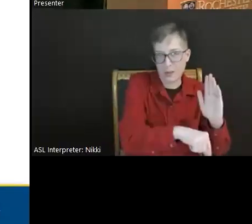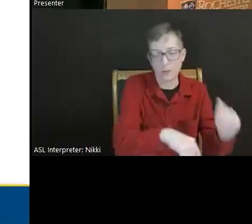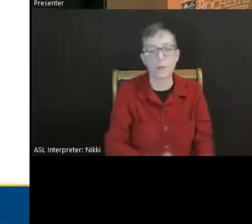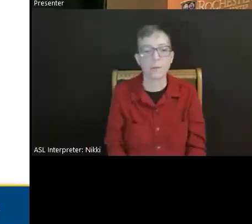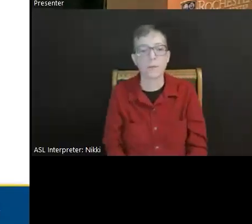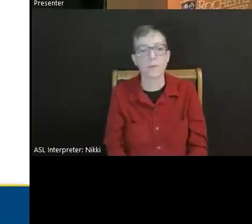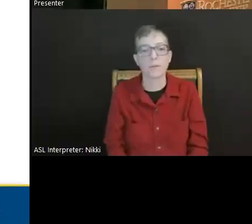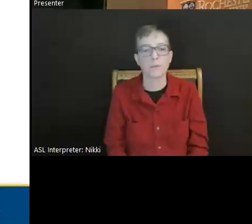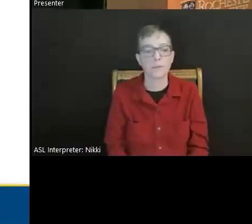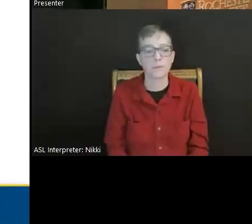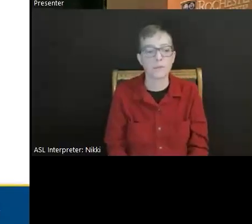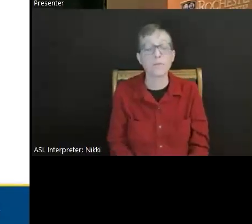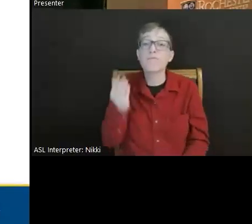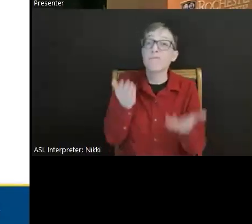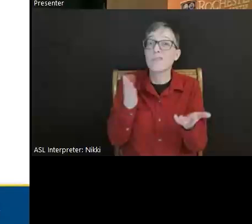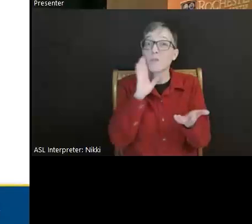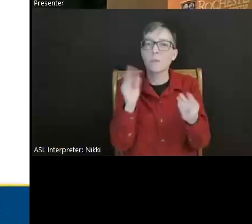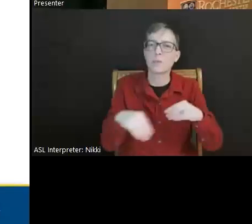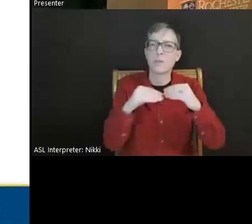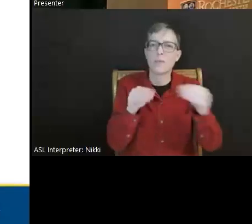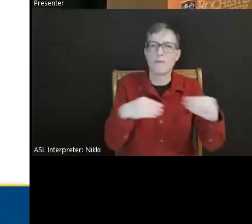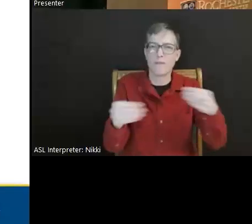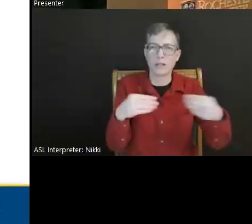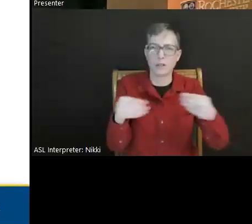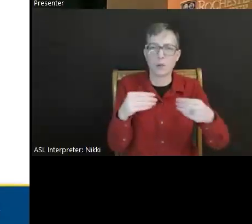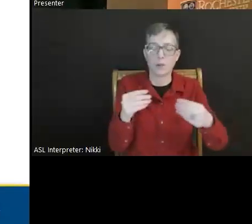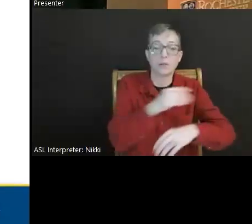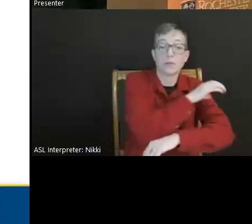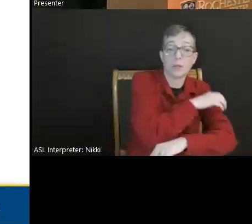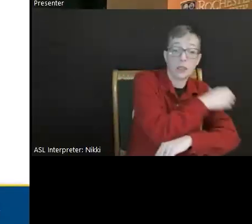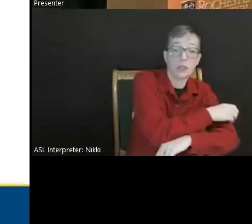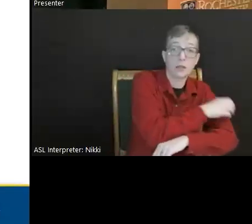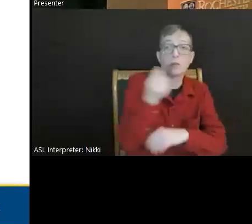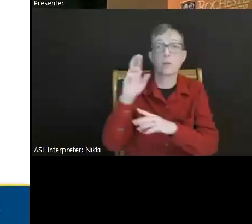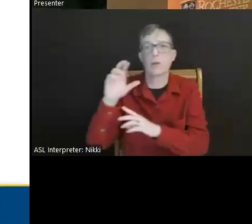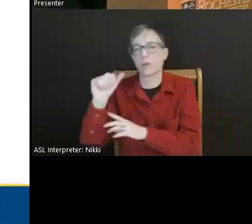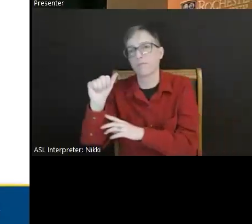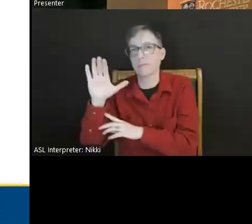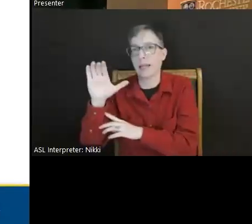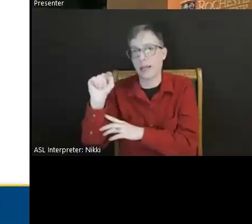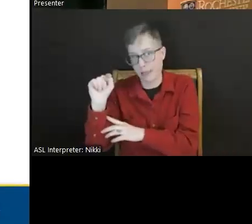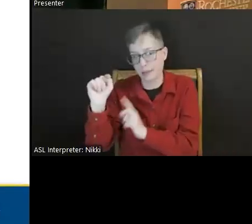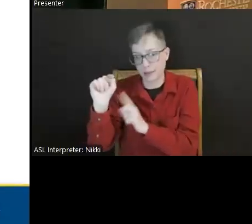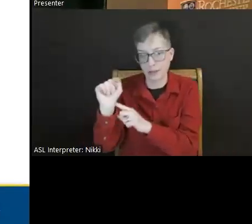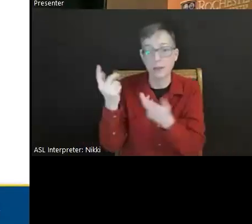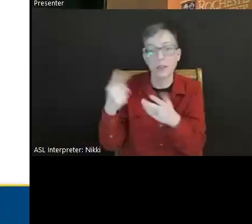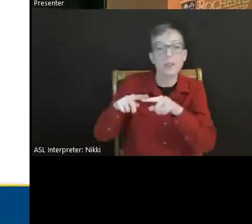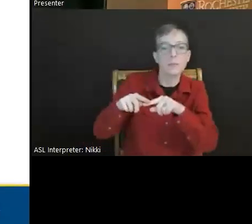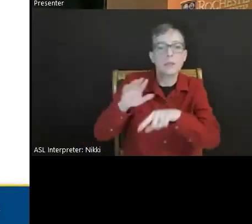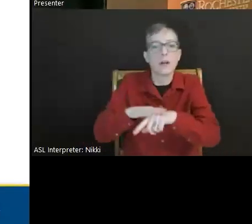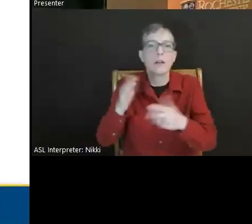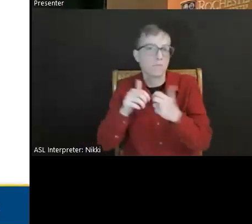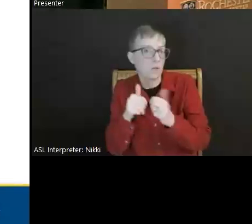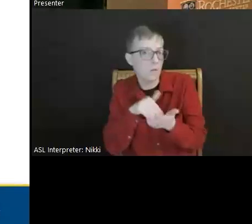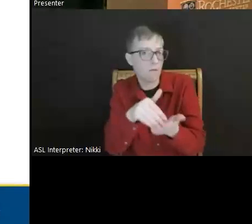ACT, with fewer requirements related to visit frequency and scheduling.